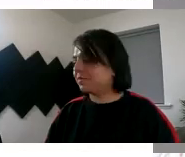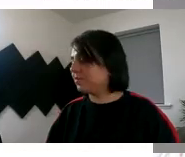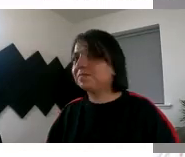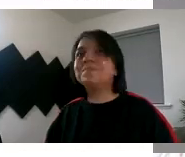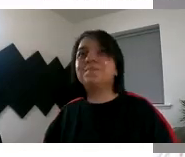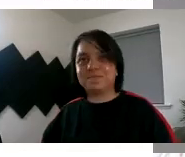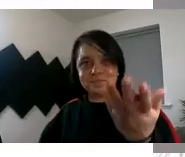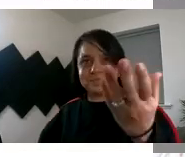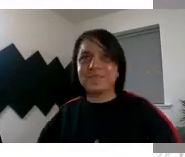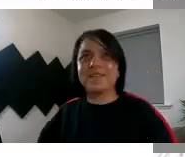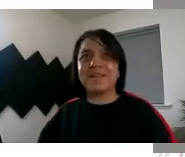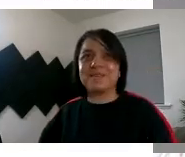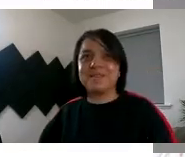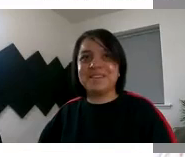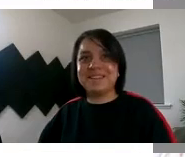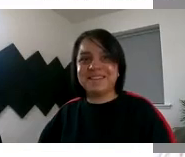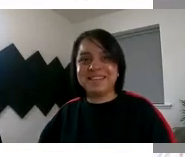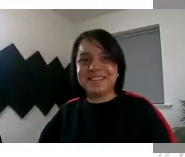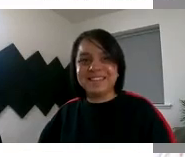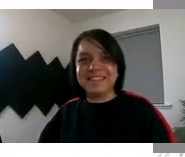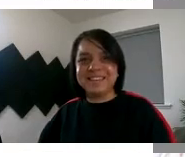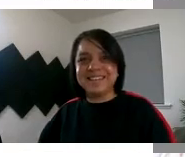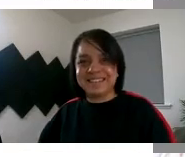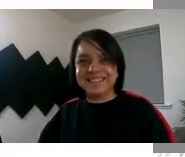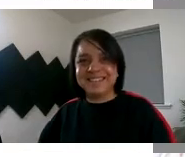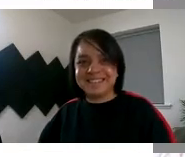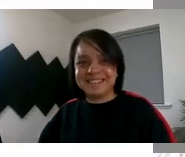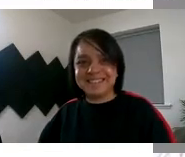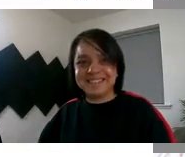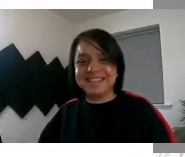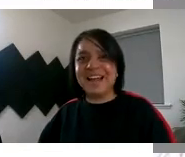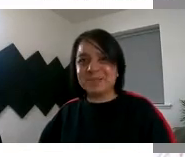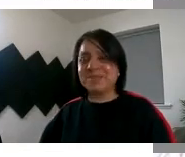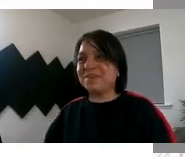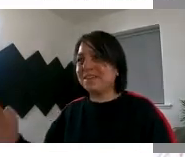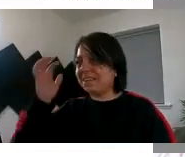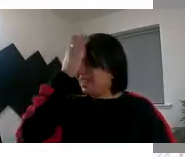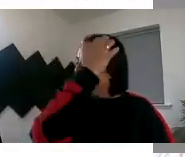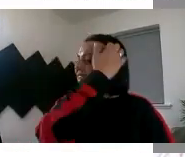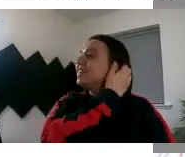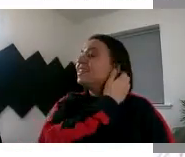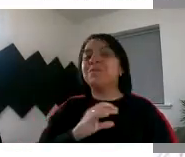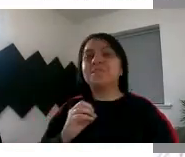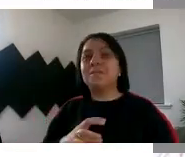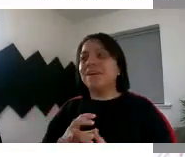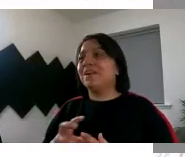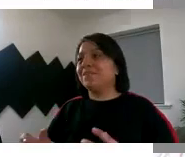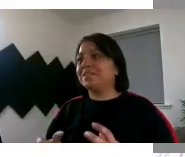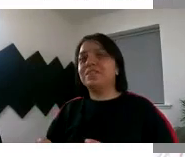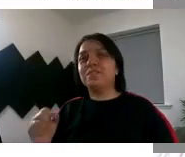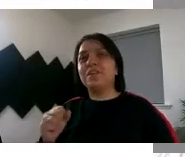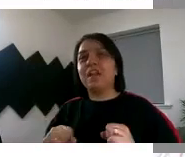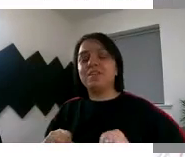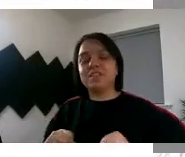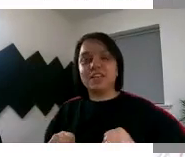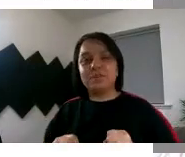both hands. Absolutely. The Irish are using one hand. Absolutely. That was the main obvious thing. So